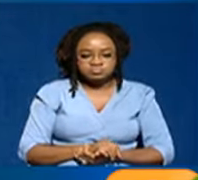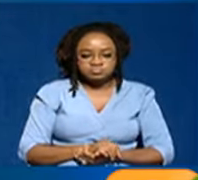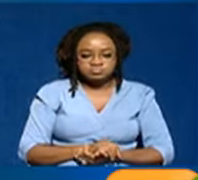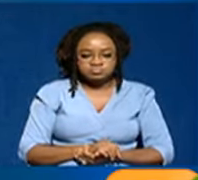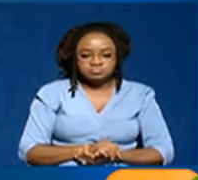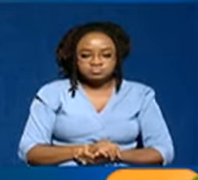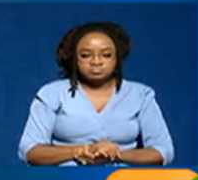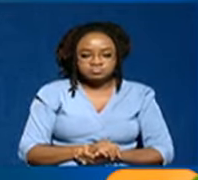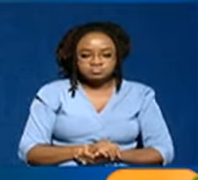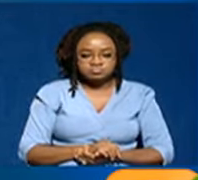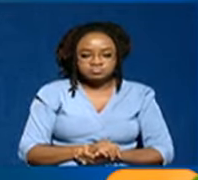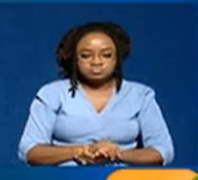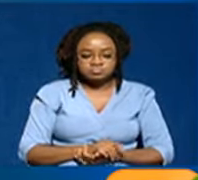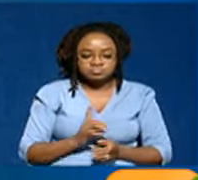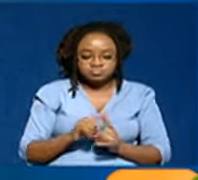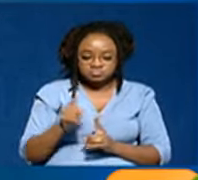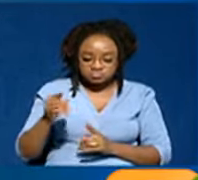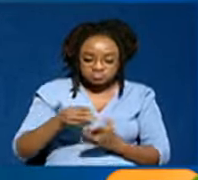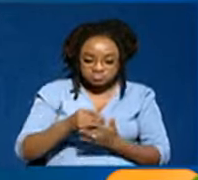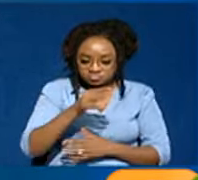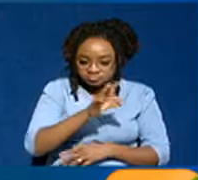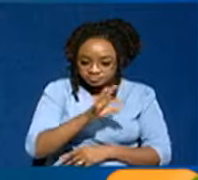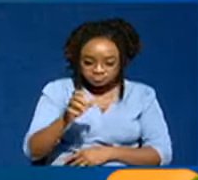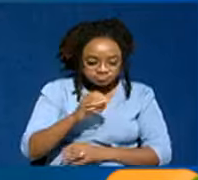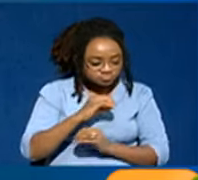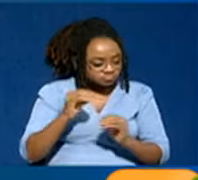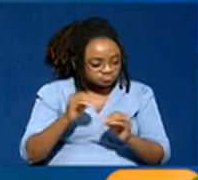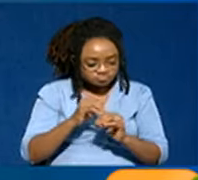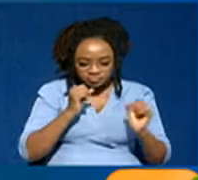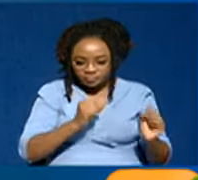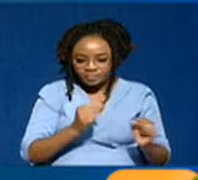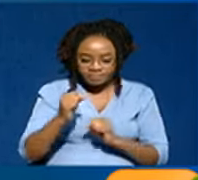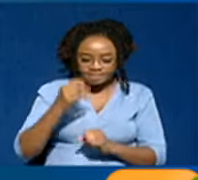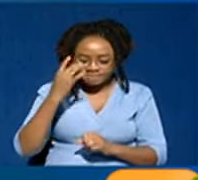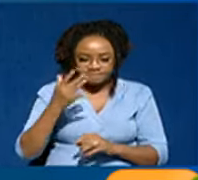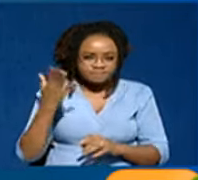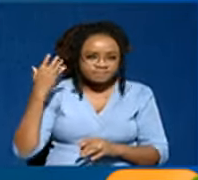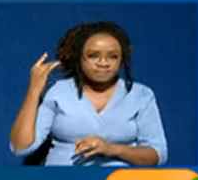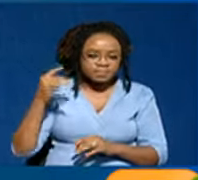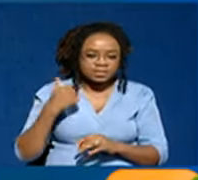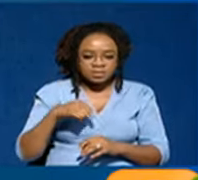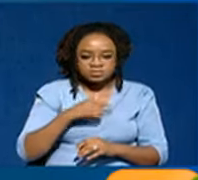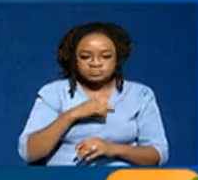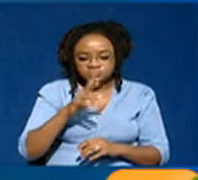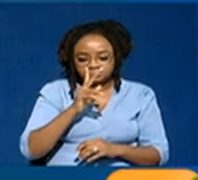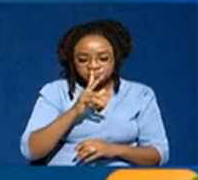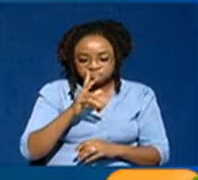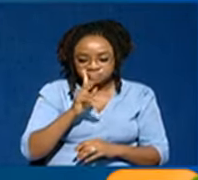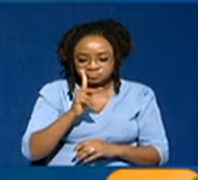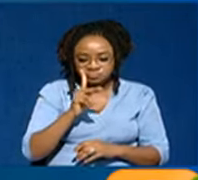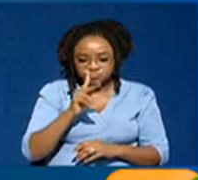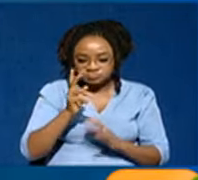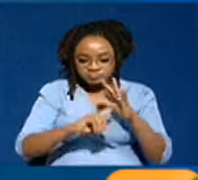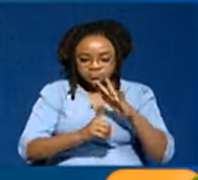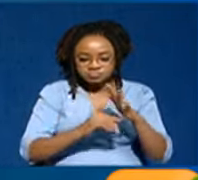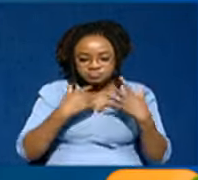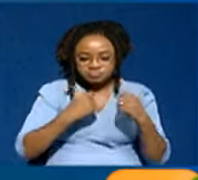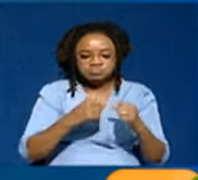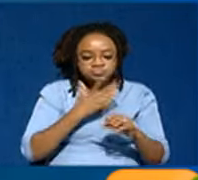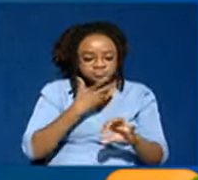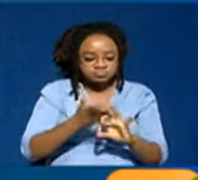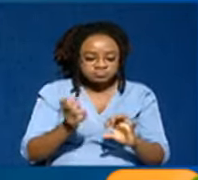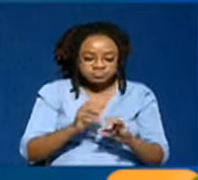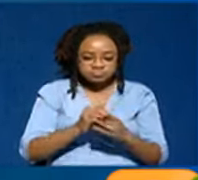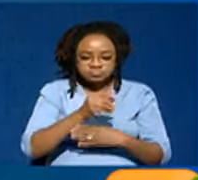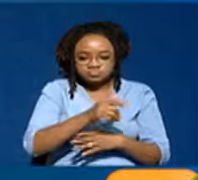been able to pay their fees, because at one point we were not able to pay. So we have identified resources to clear those